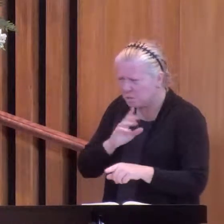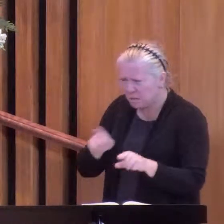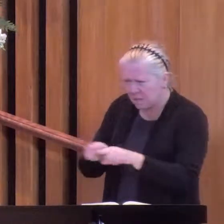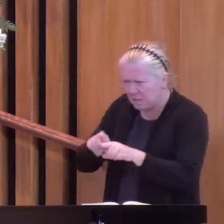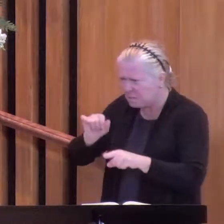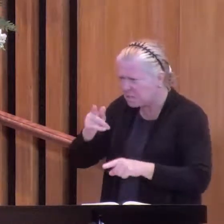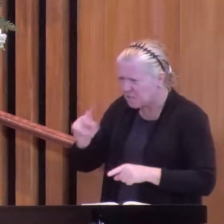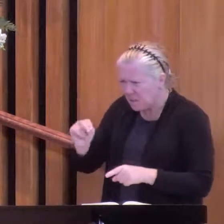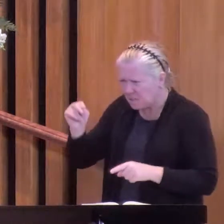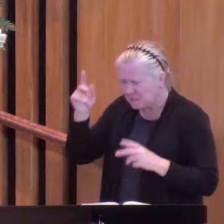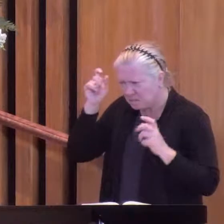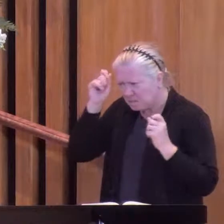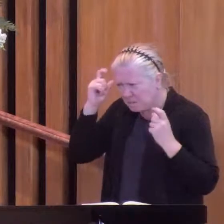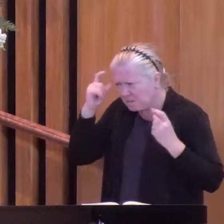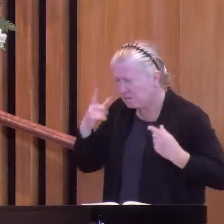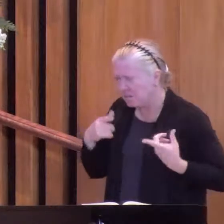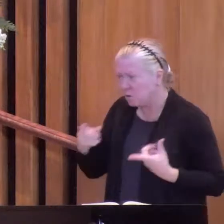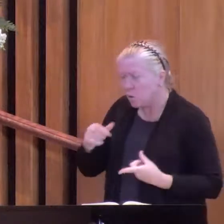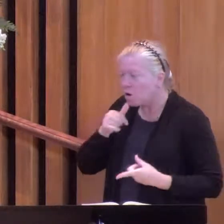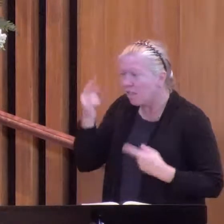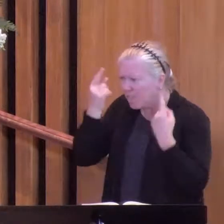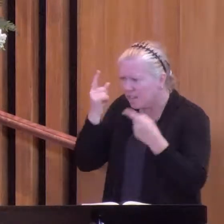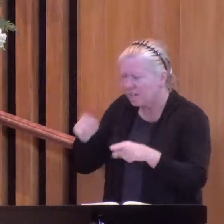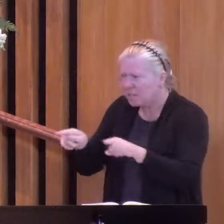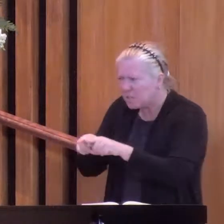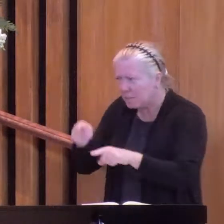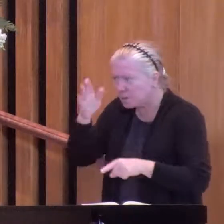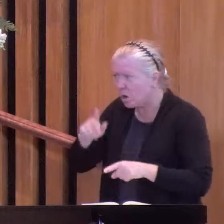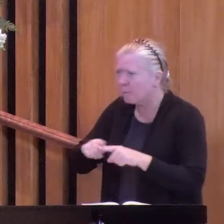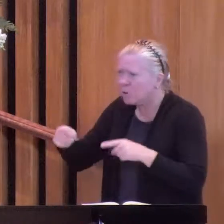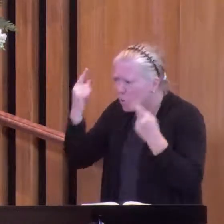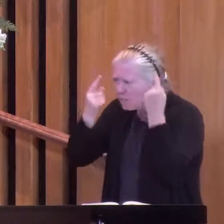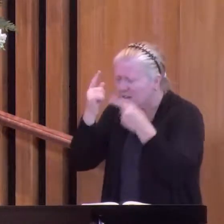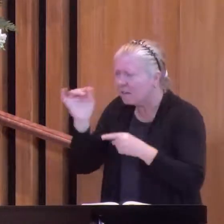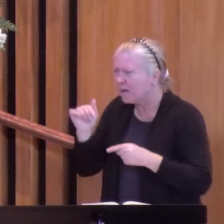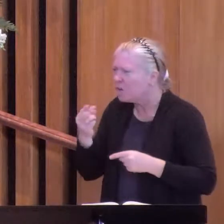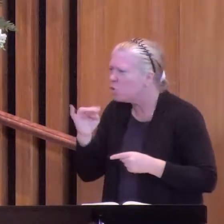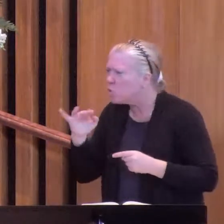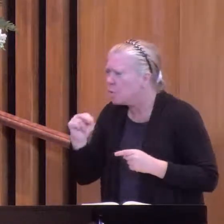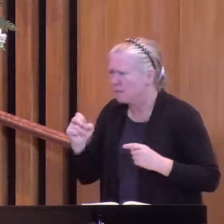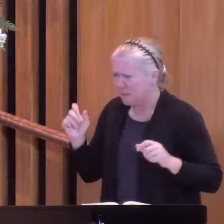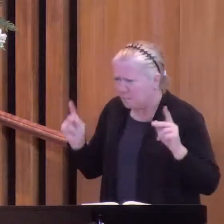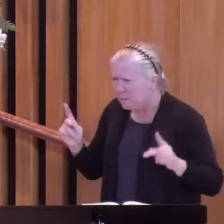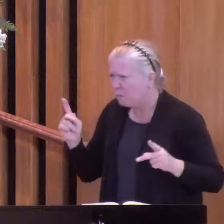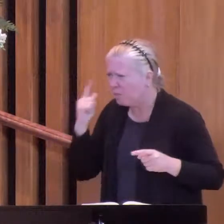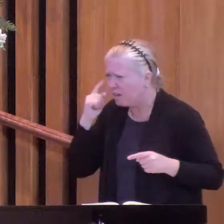not thinking as God does, but as human beings do."